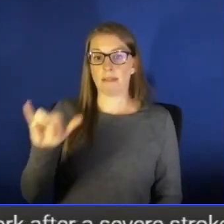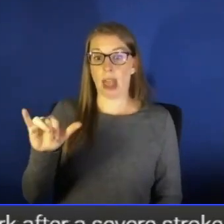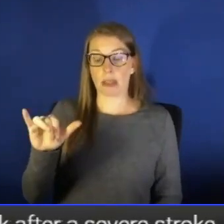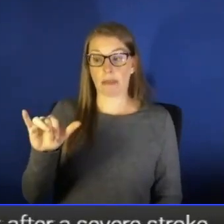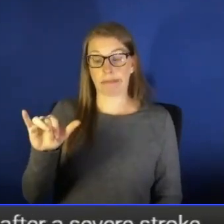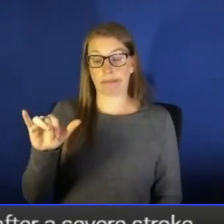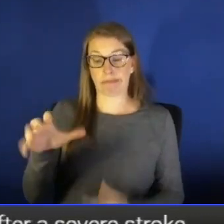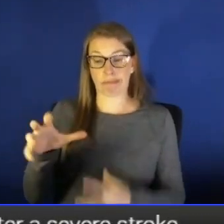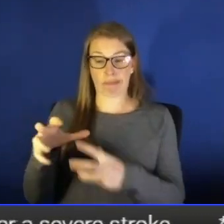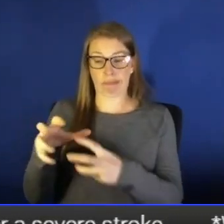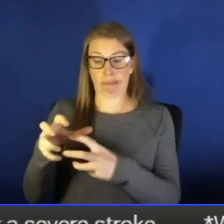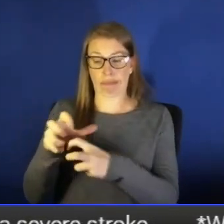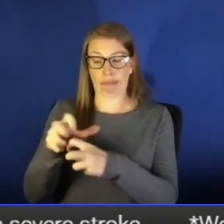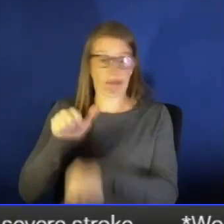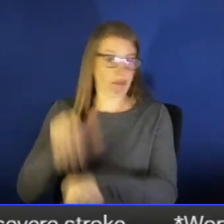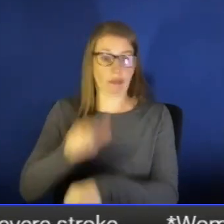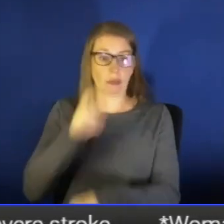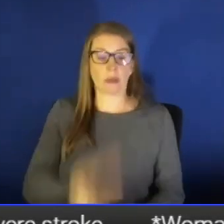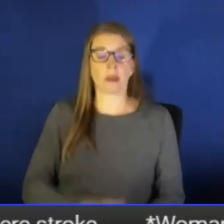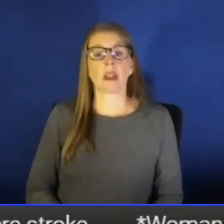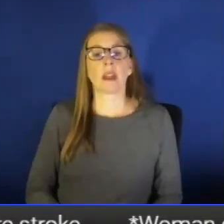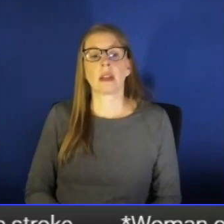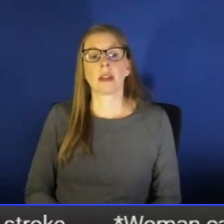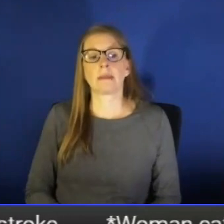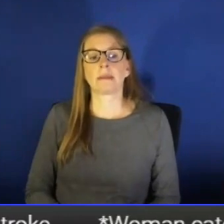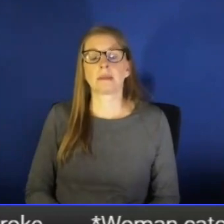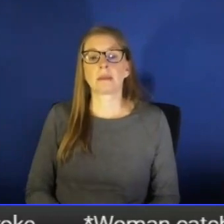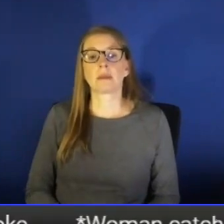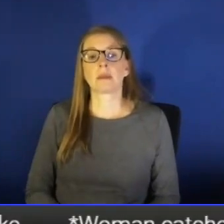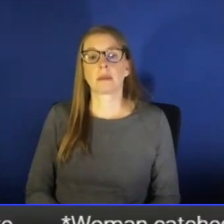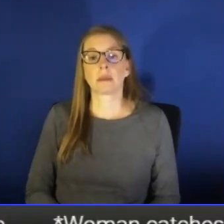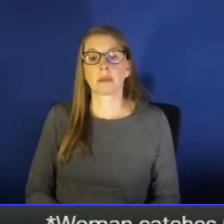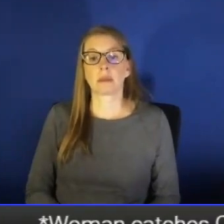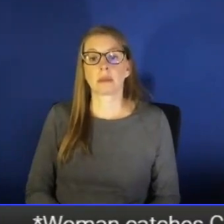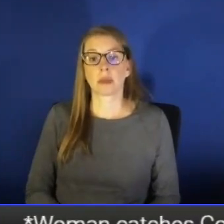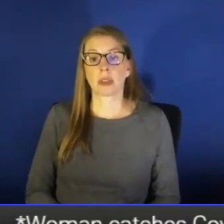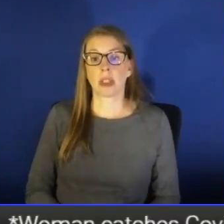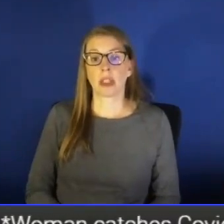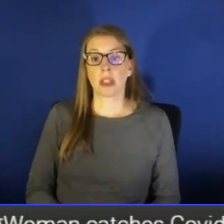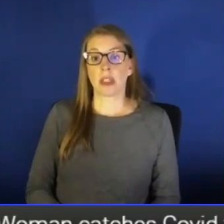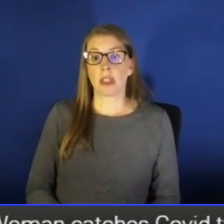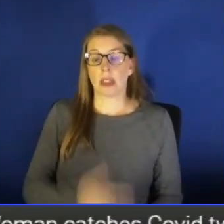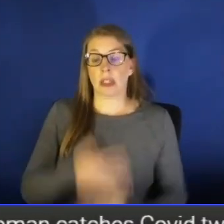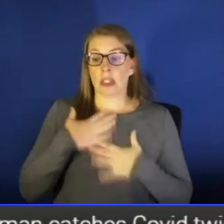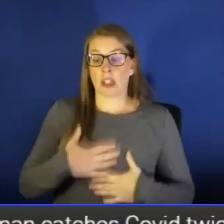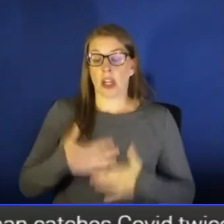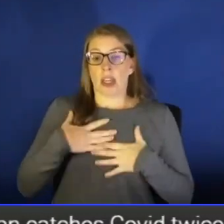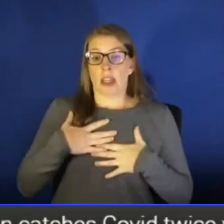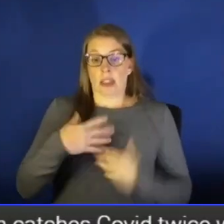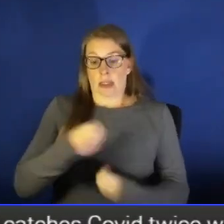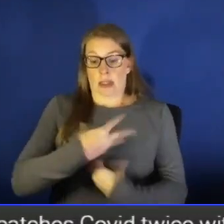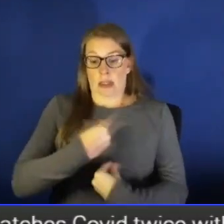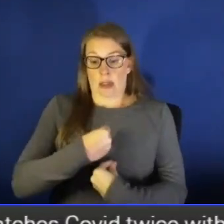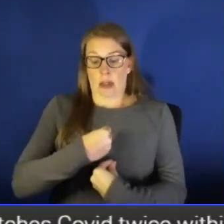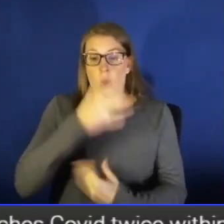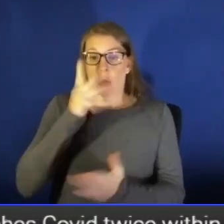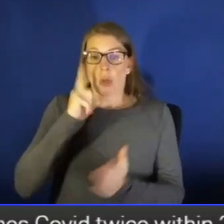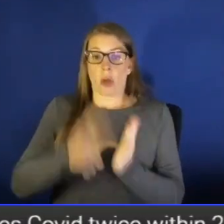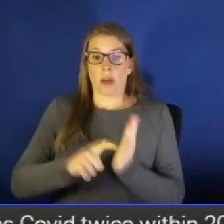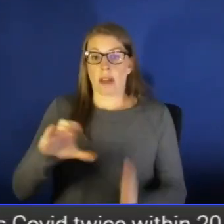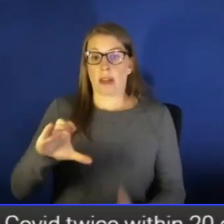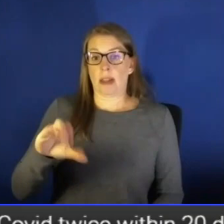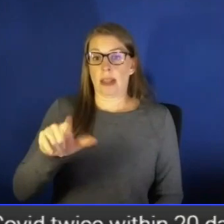normal granuloma you might not see on a chest X-ray, but over time you'll get this little bit of